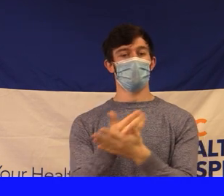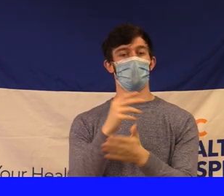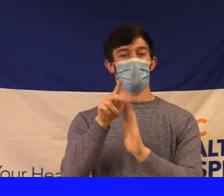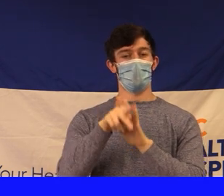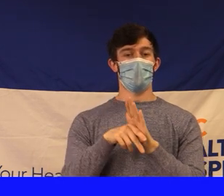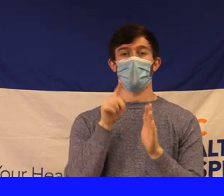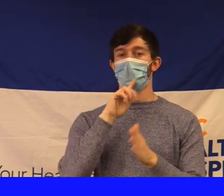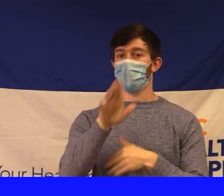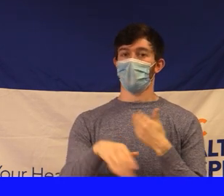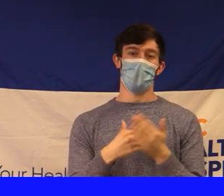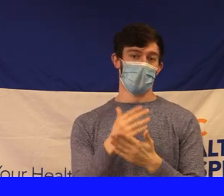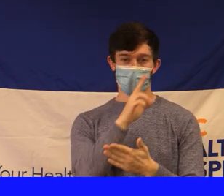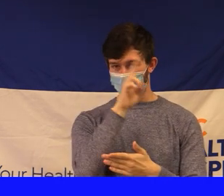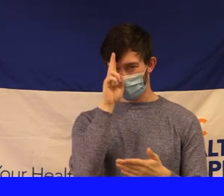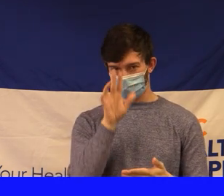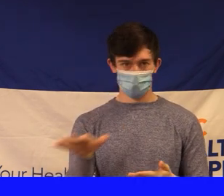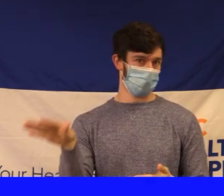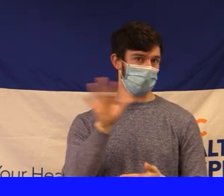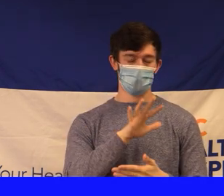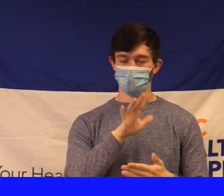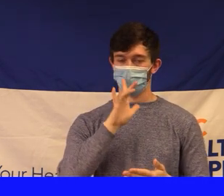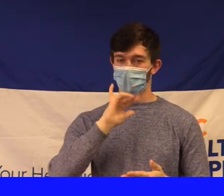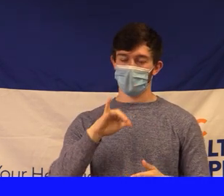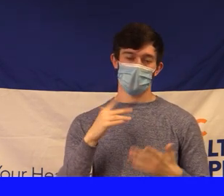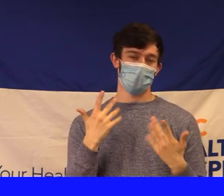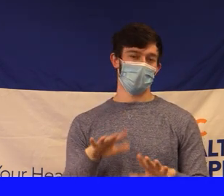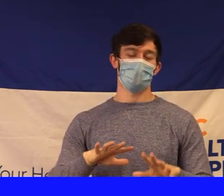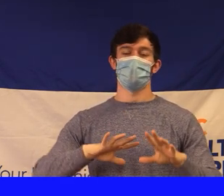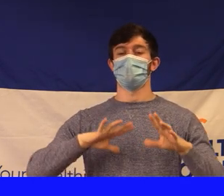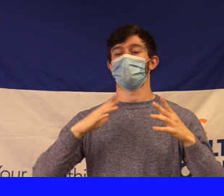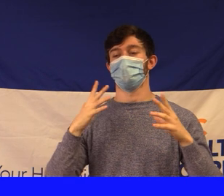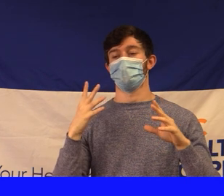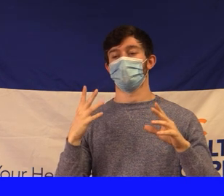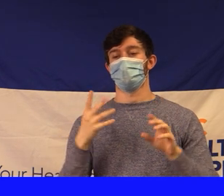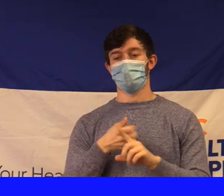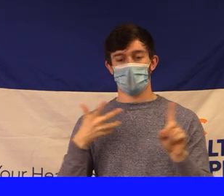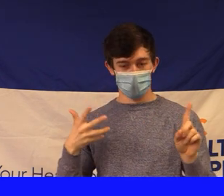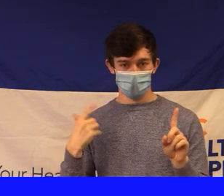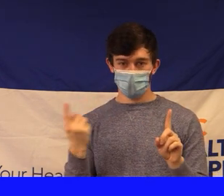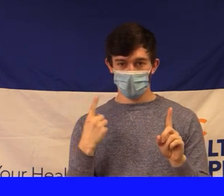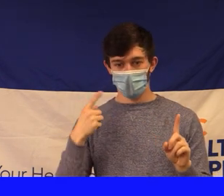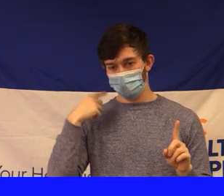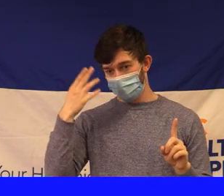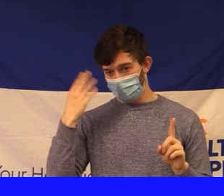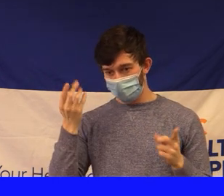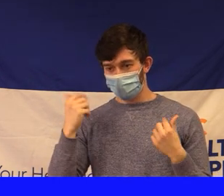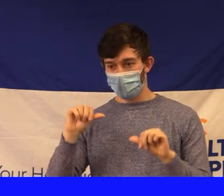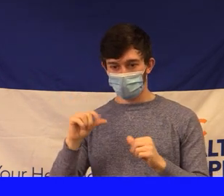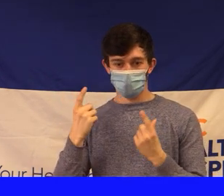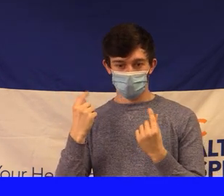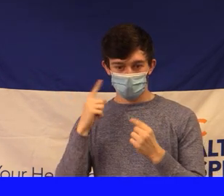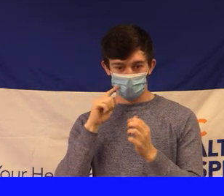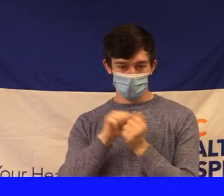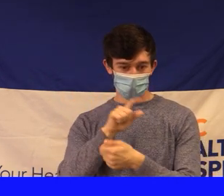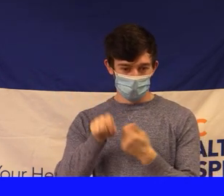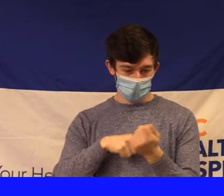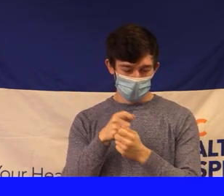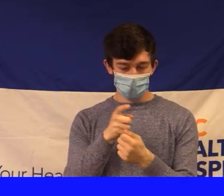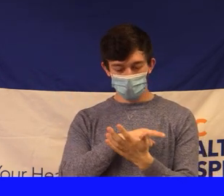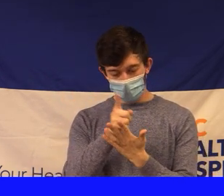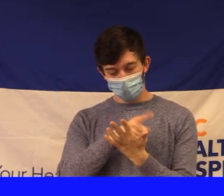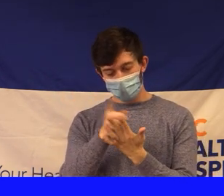for all of our hospitals that really expanded upon something that Bellevue has tried in certain specialties, but we are now expanding